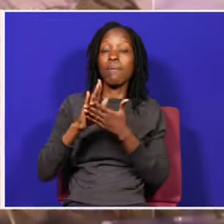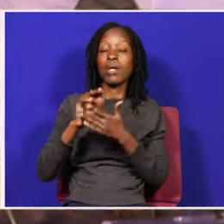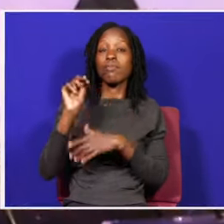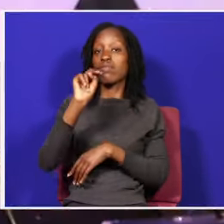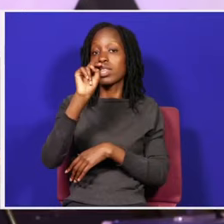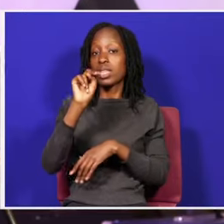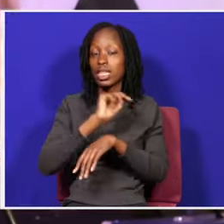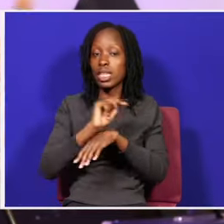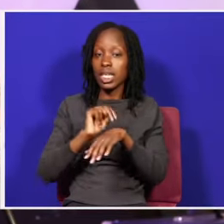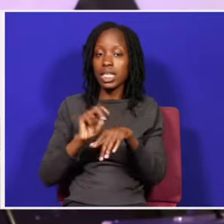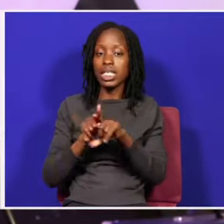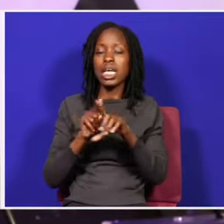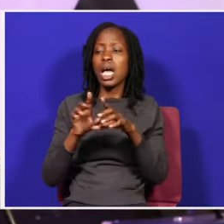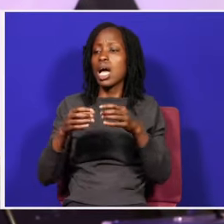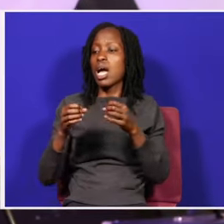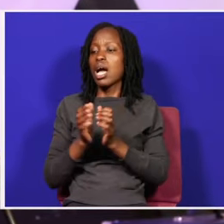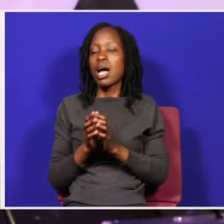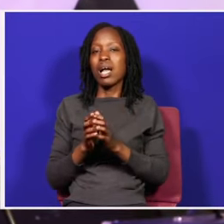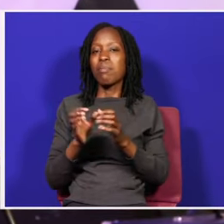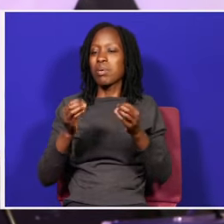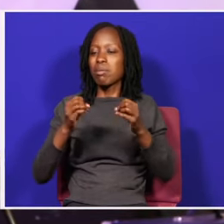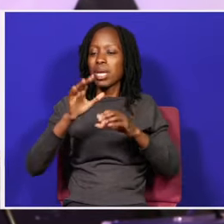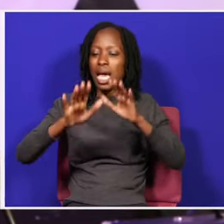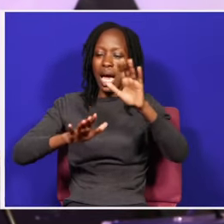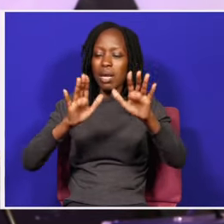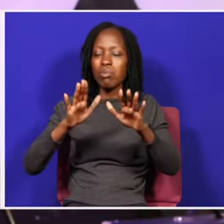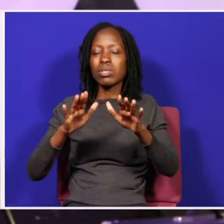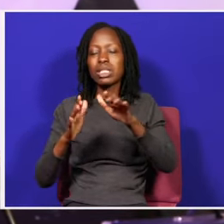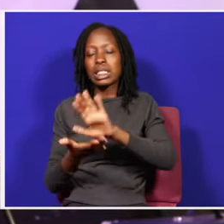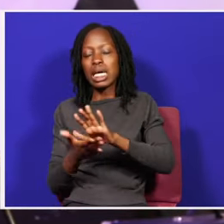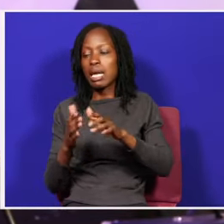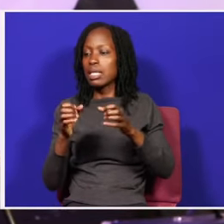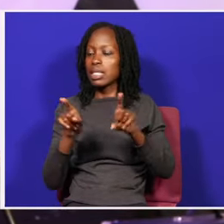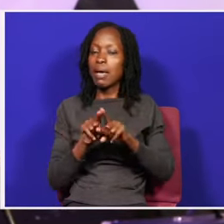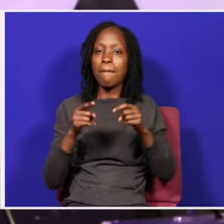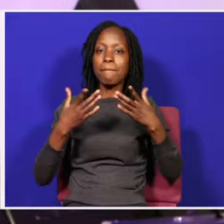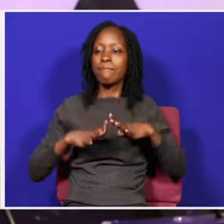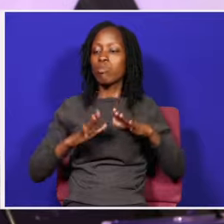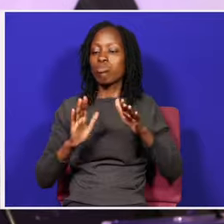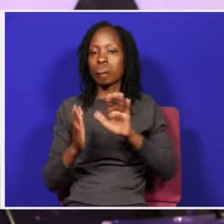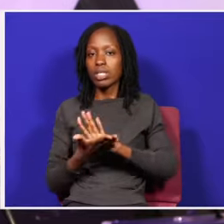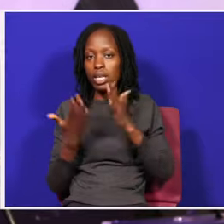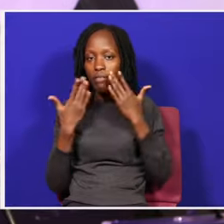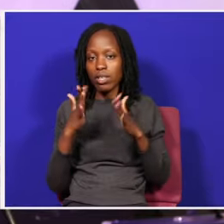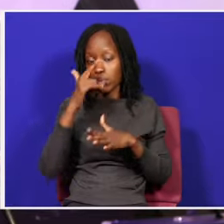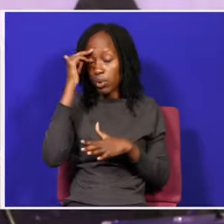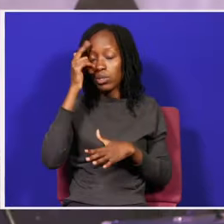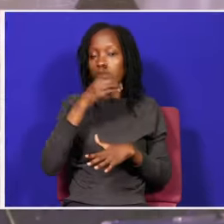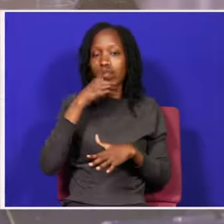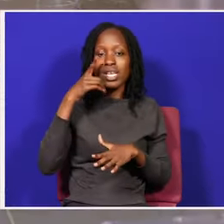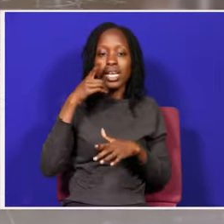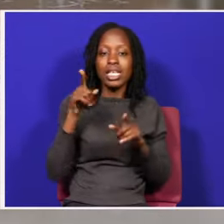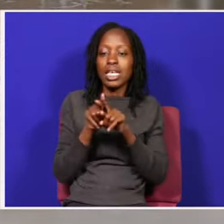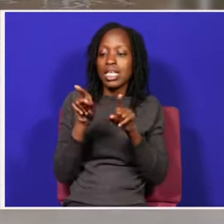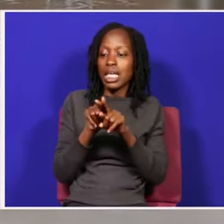nation, and how so much livestock was killed. Some people lost their lives as a result of that as well. But now as we get